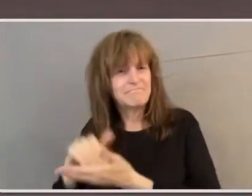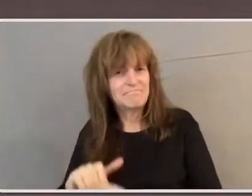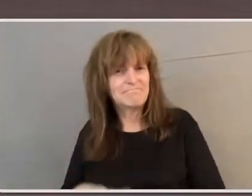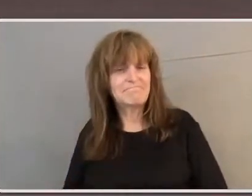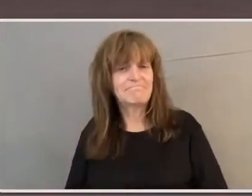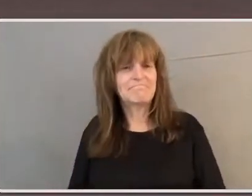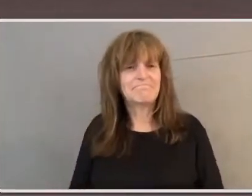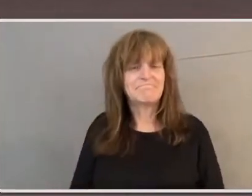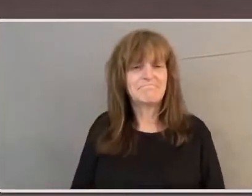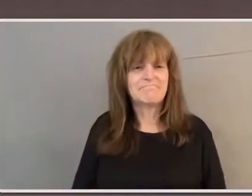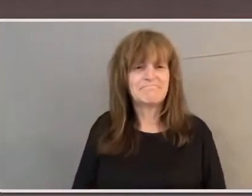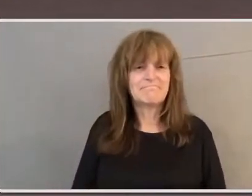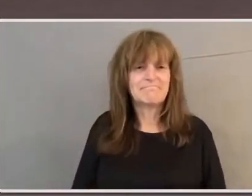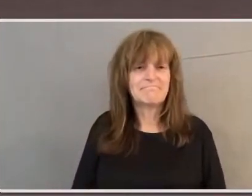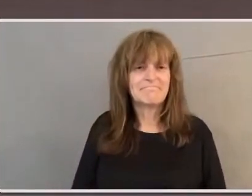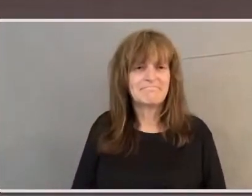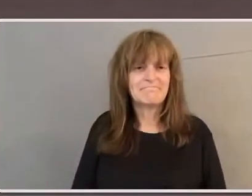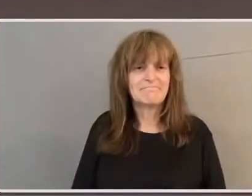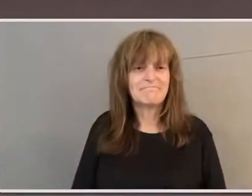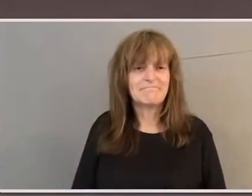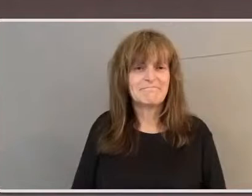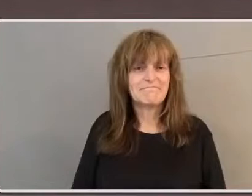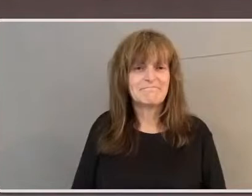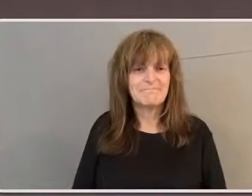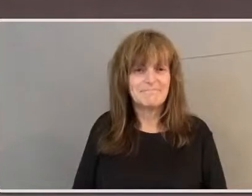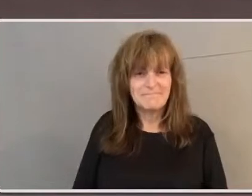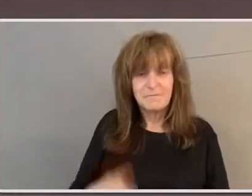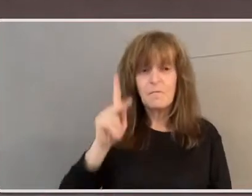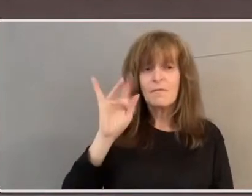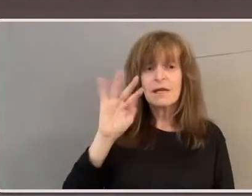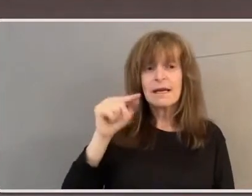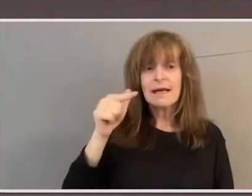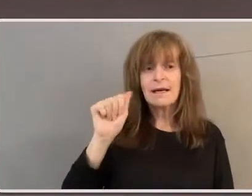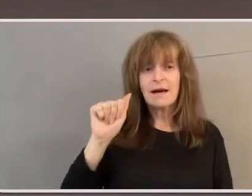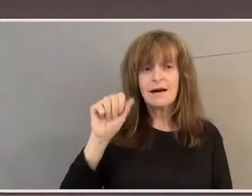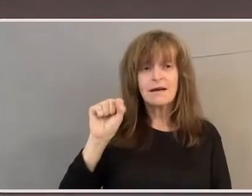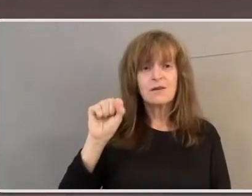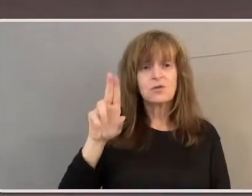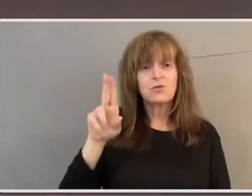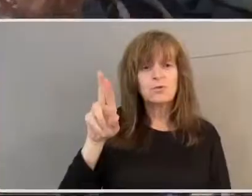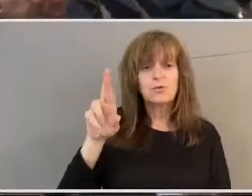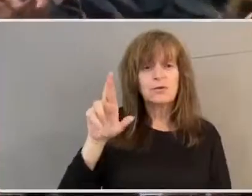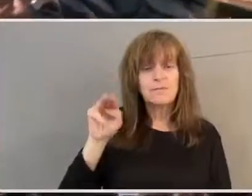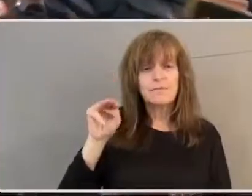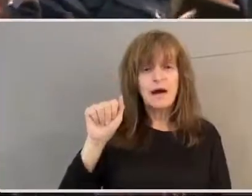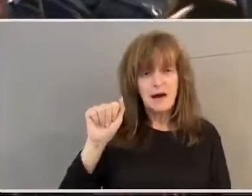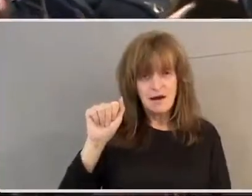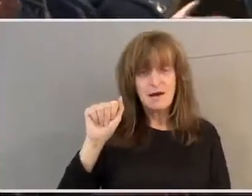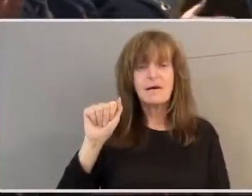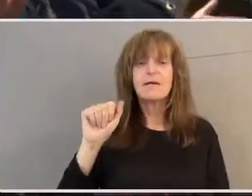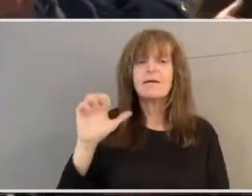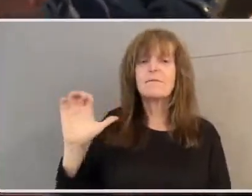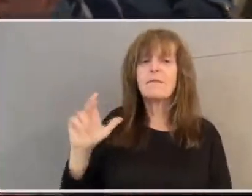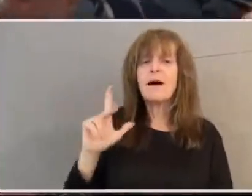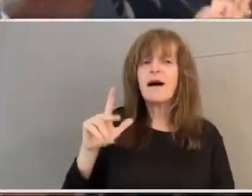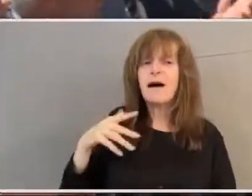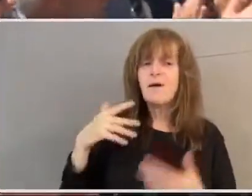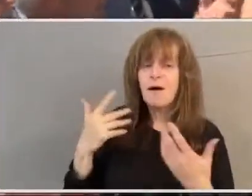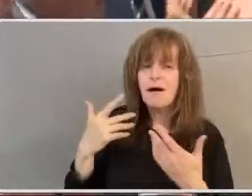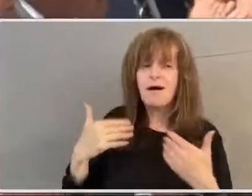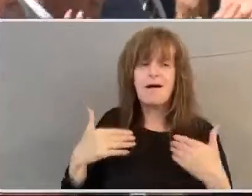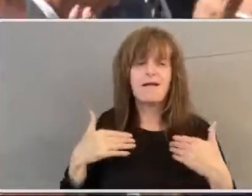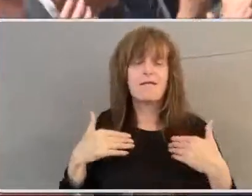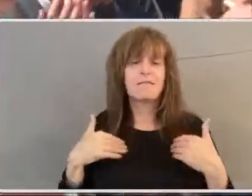Kinga Surma returns as Minister of Infrastructure. I'd ask Minister Surma to please come forward and take her oath of office.